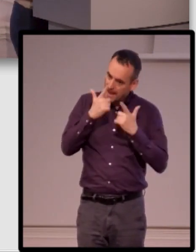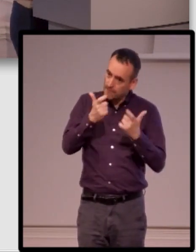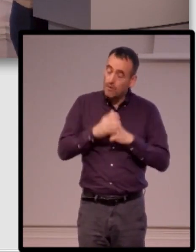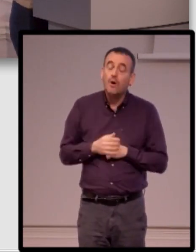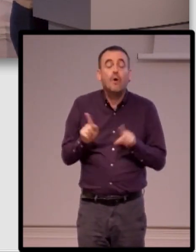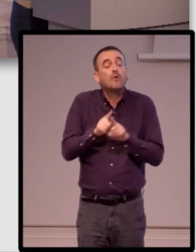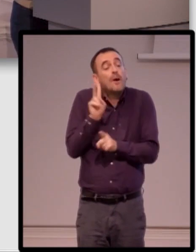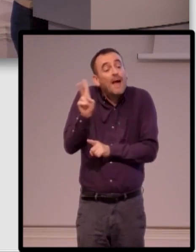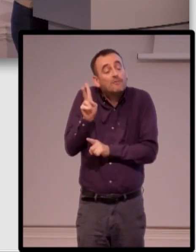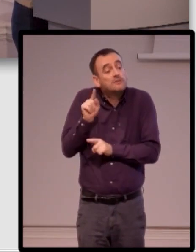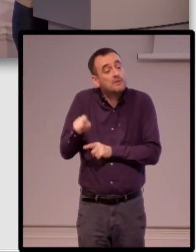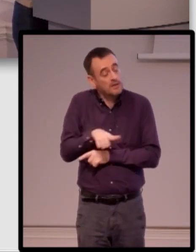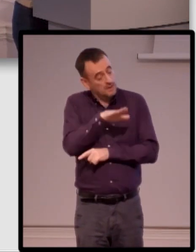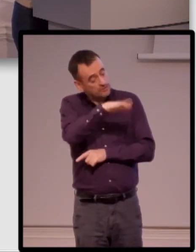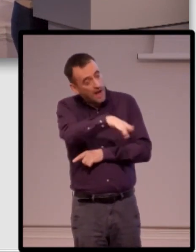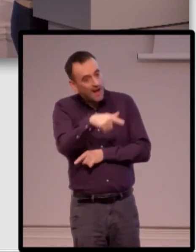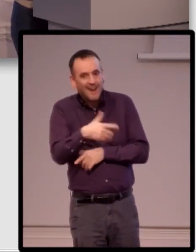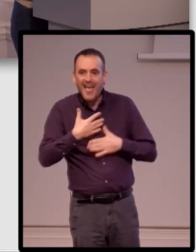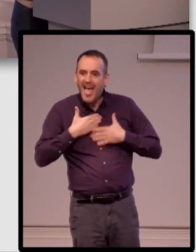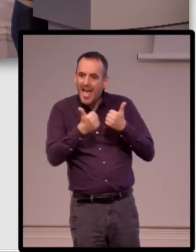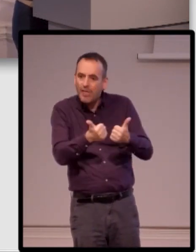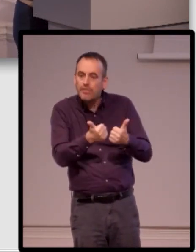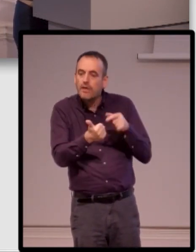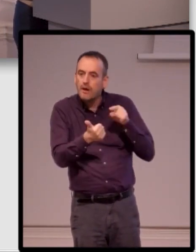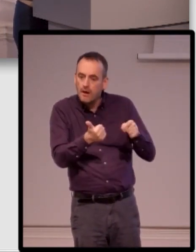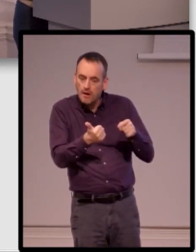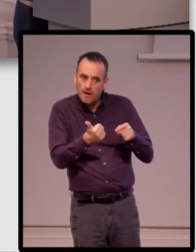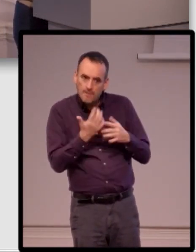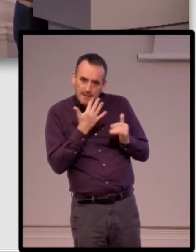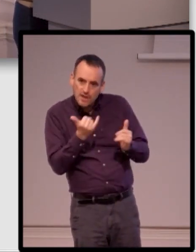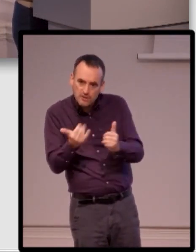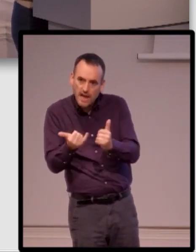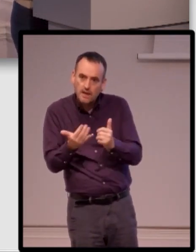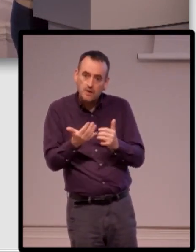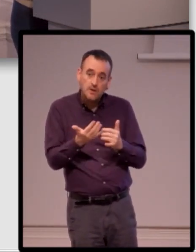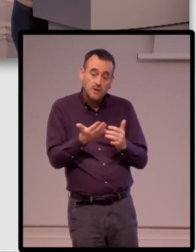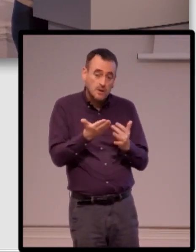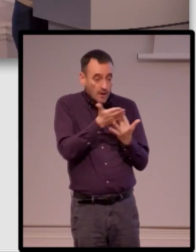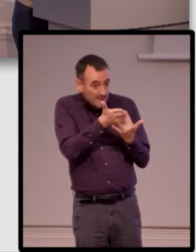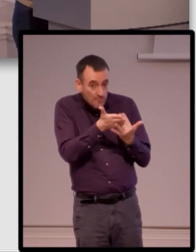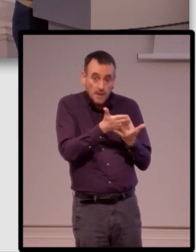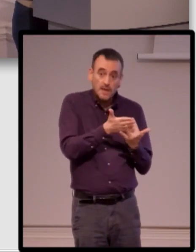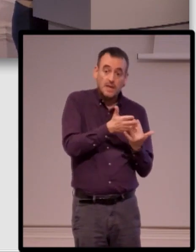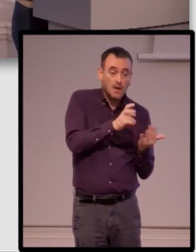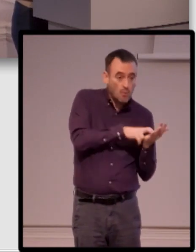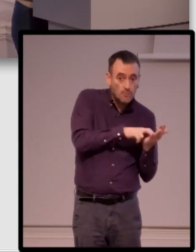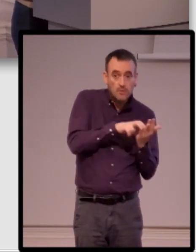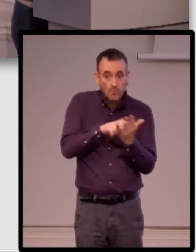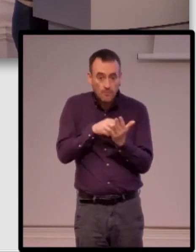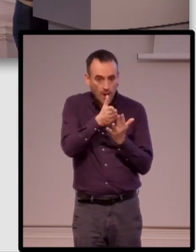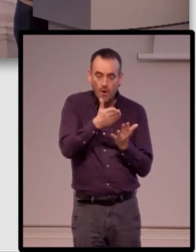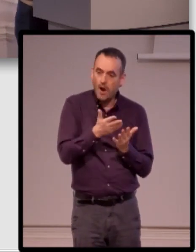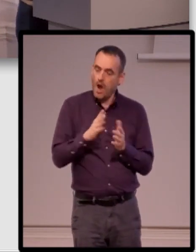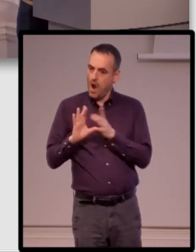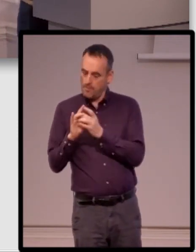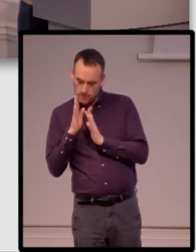Parents also needed to monitor their child's health in between clinical appointments, particularly looking out for signs of infection, which